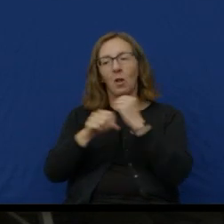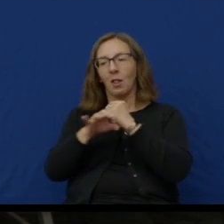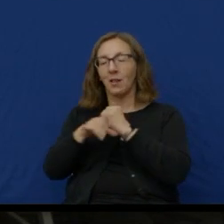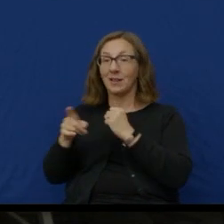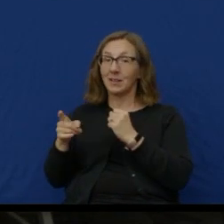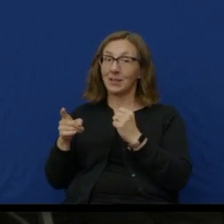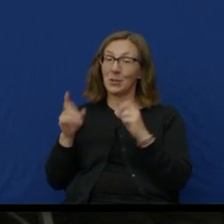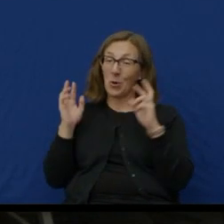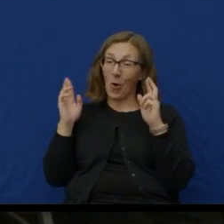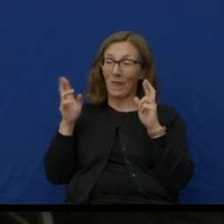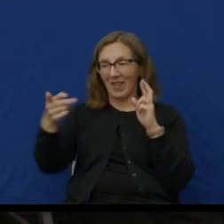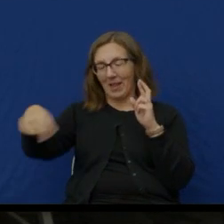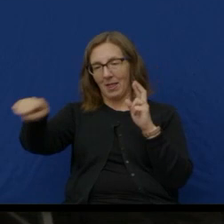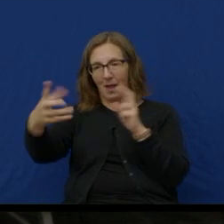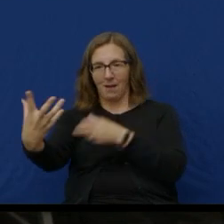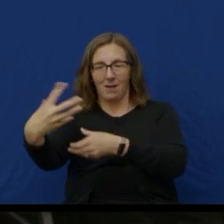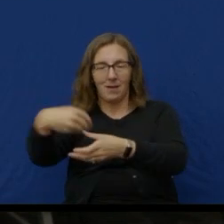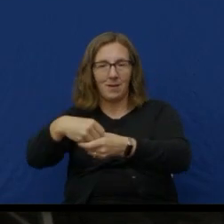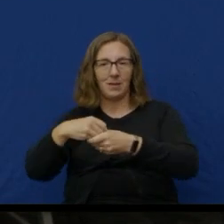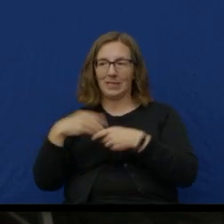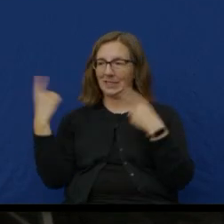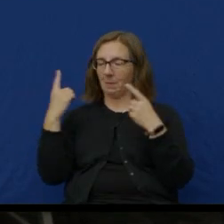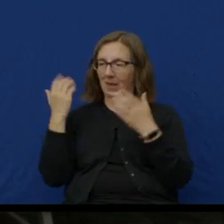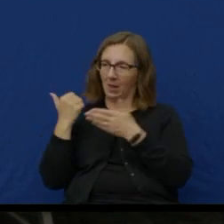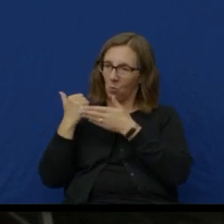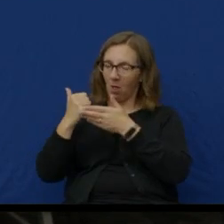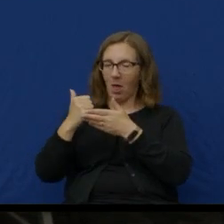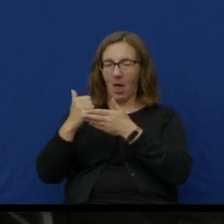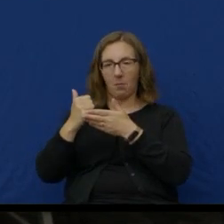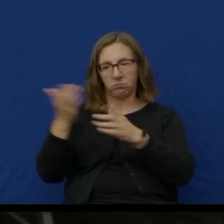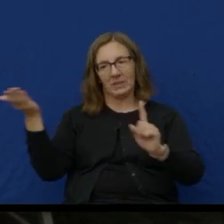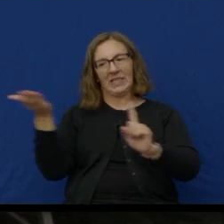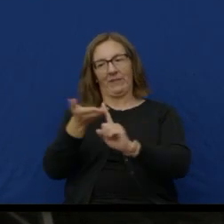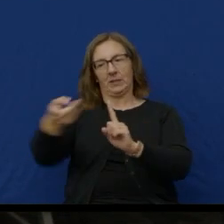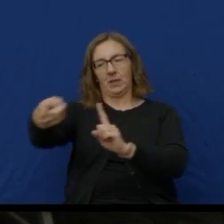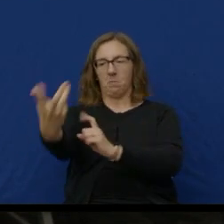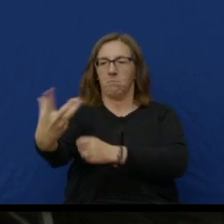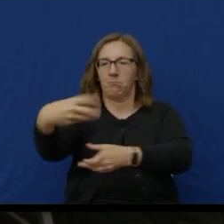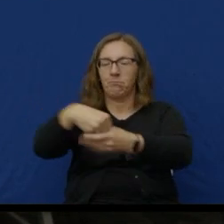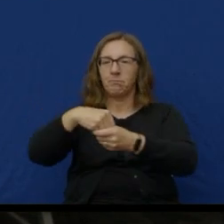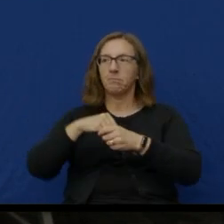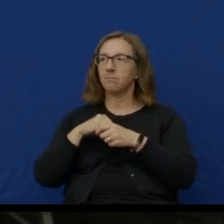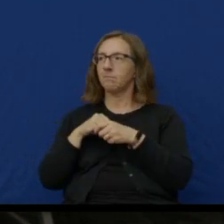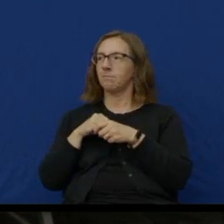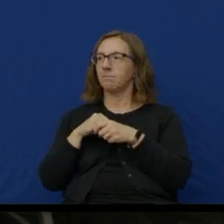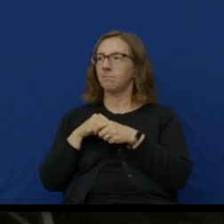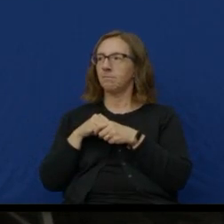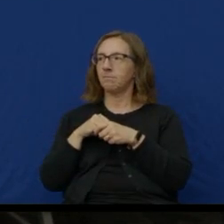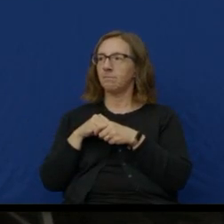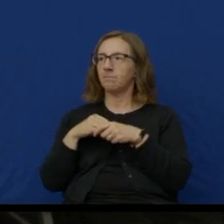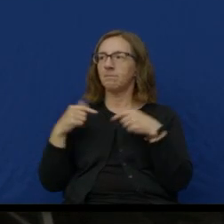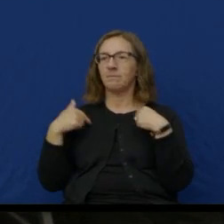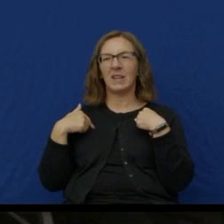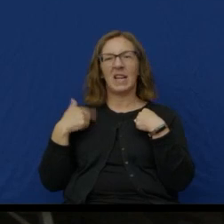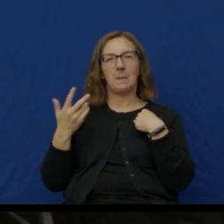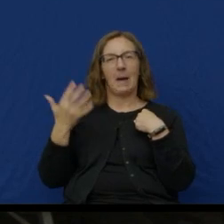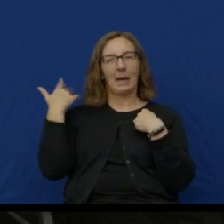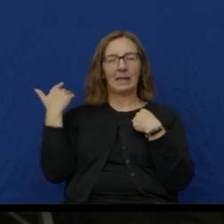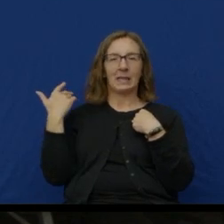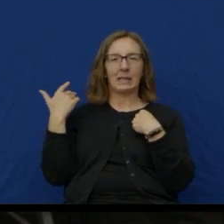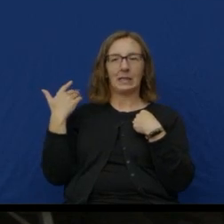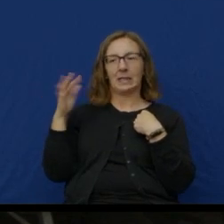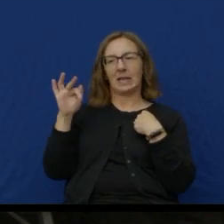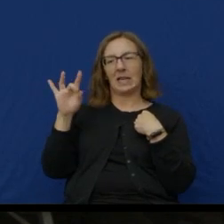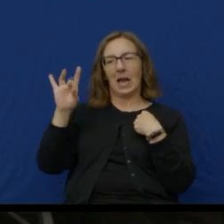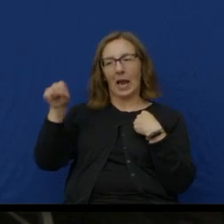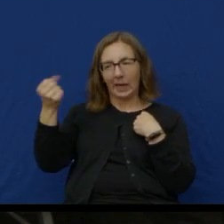a market driver, something that's going to drive people to do it. I was trying to sell teleconferencing back in the 80s, and until we had